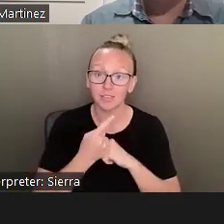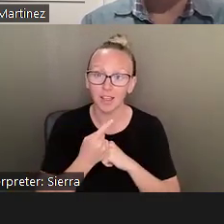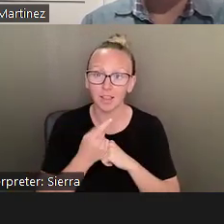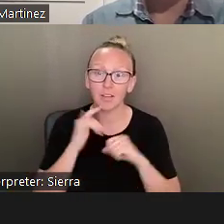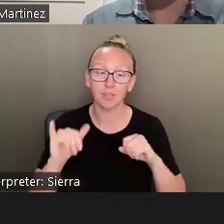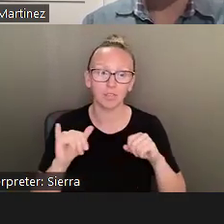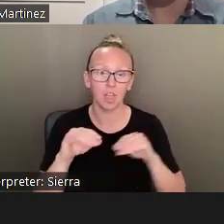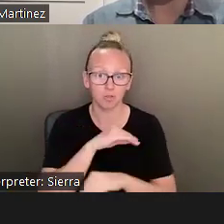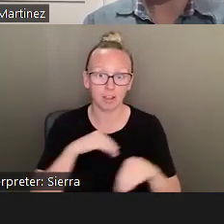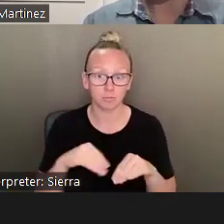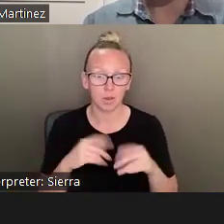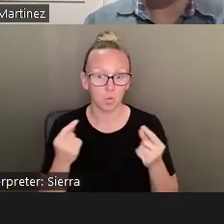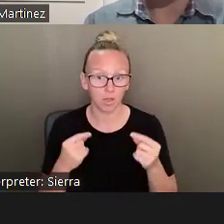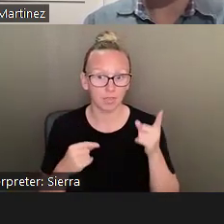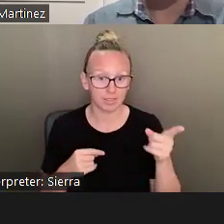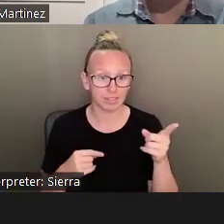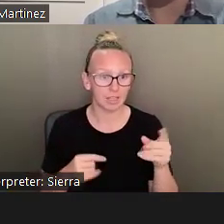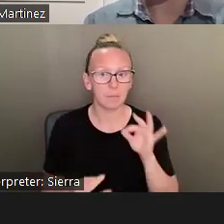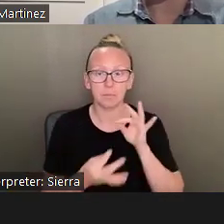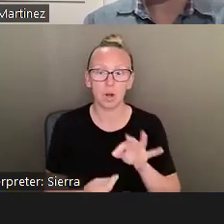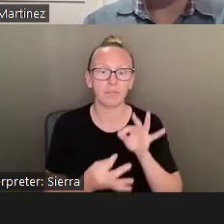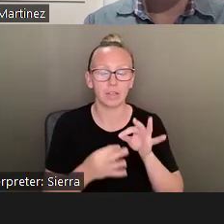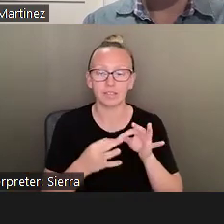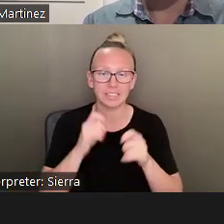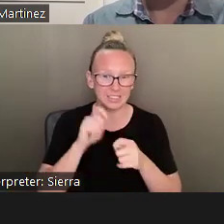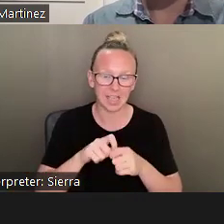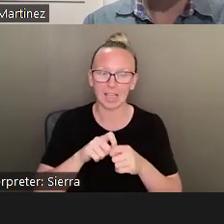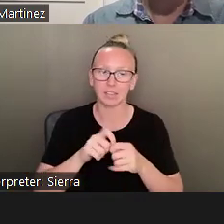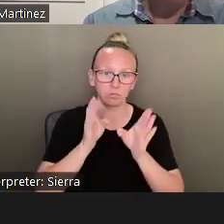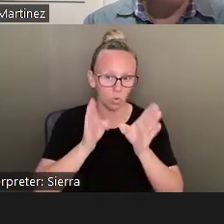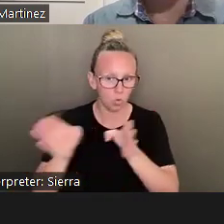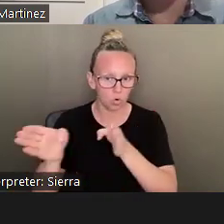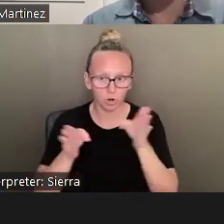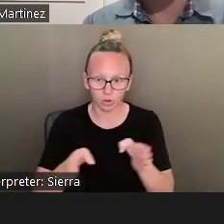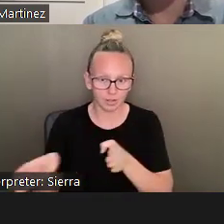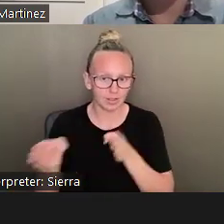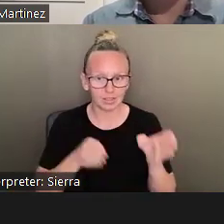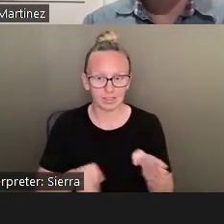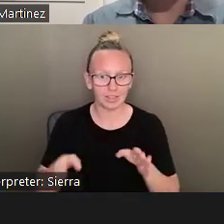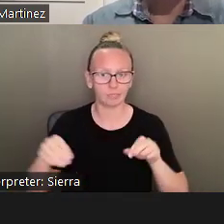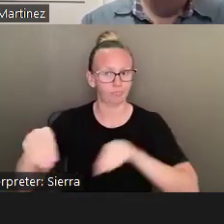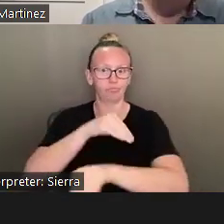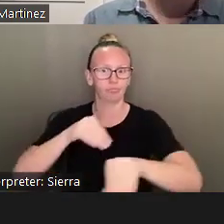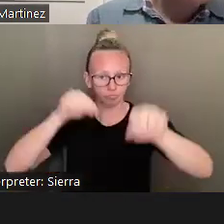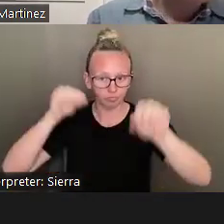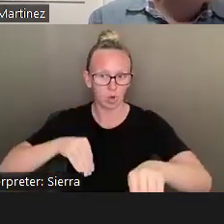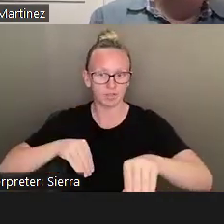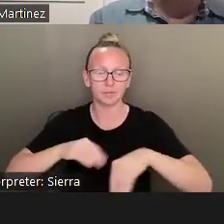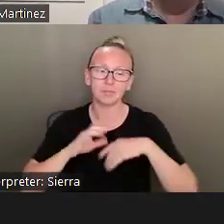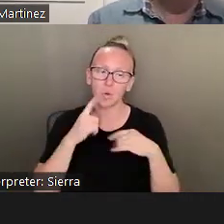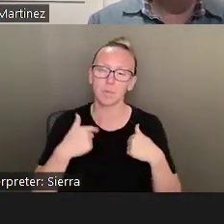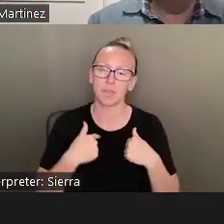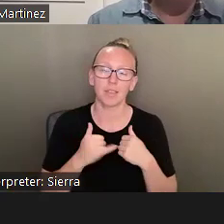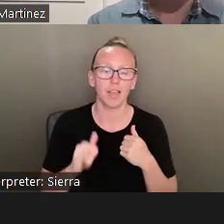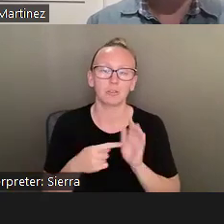arrangement was this: a perfectly gridded, exact, orderly configuration. And that just, to me, speaks